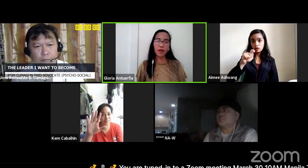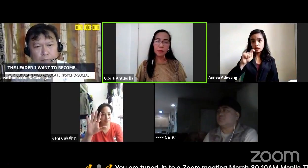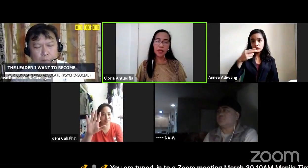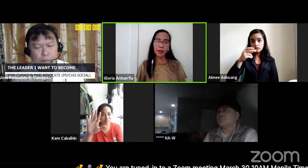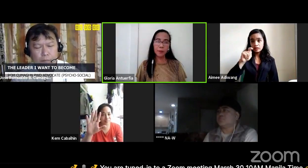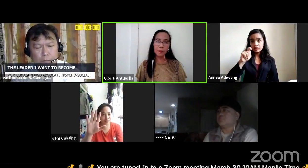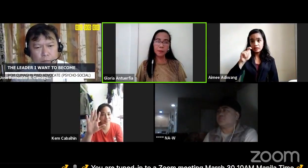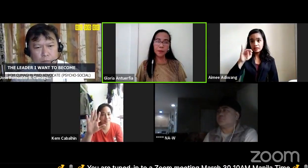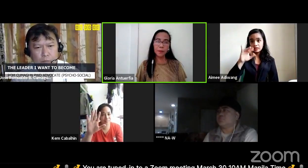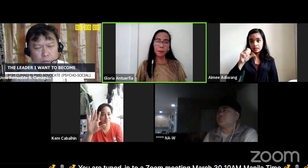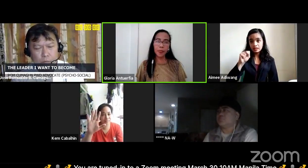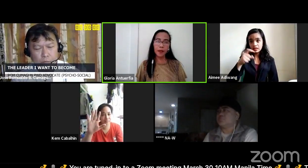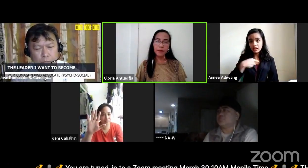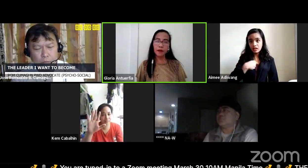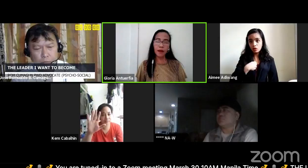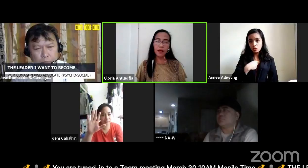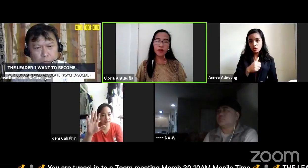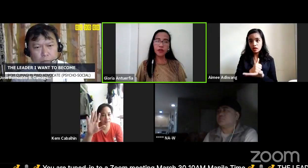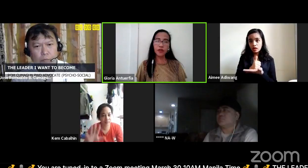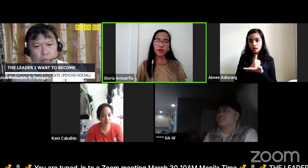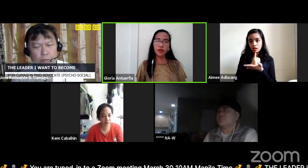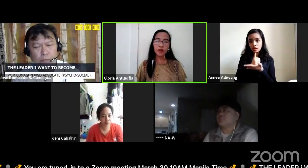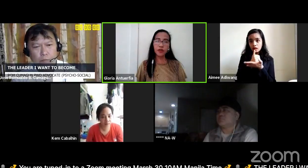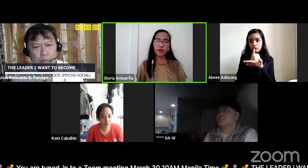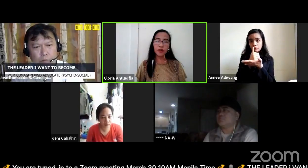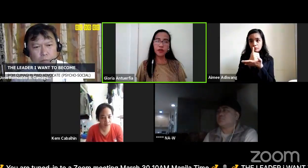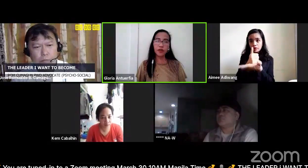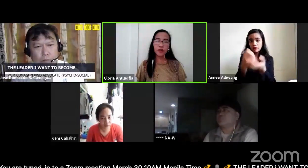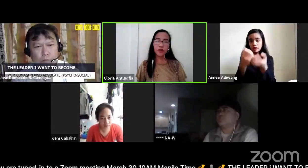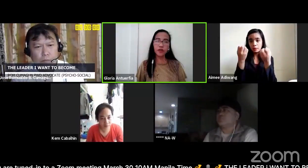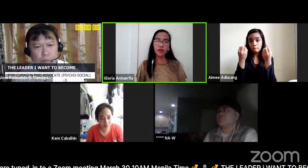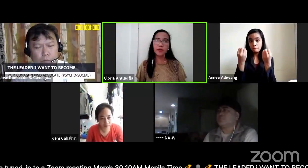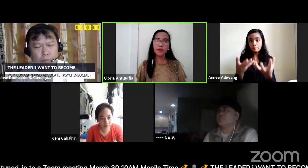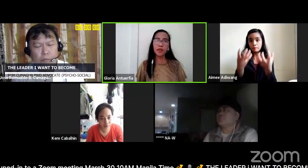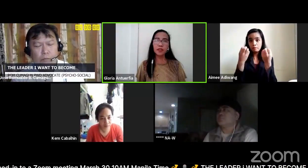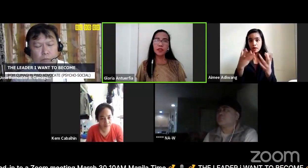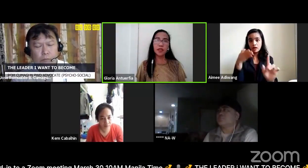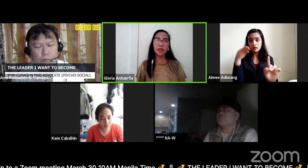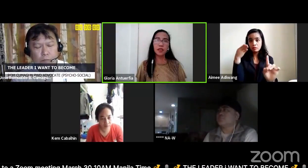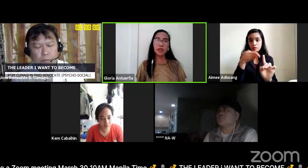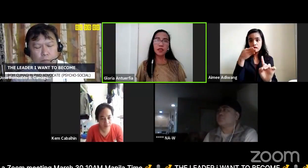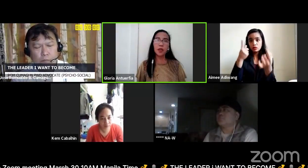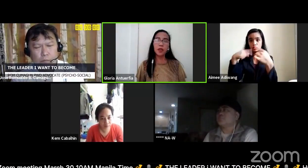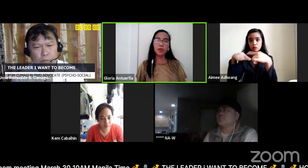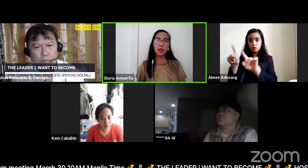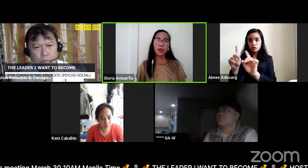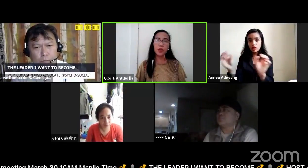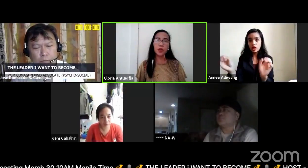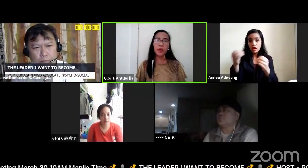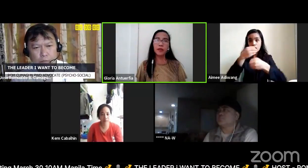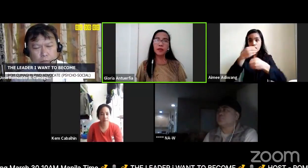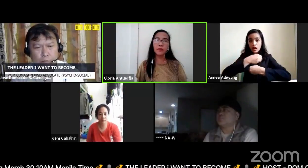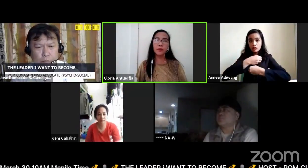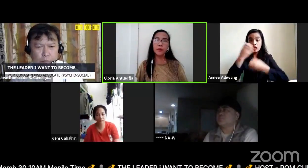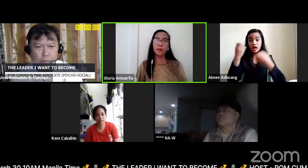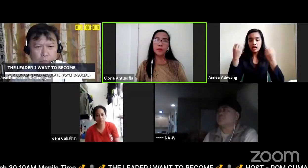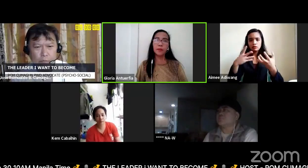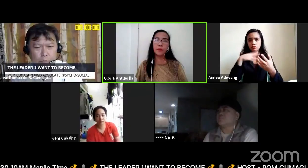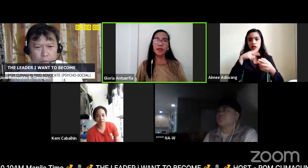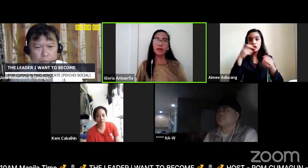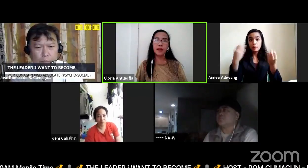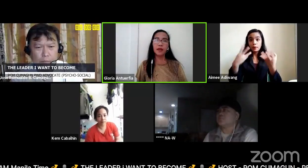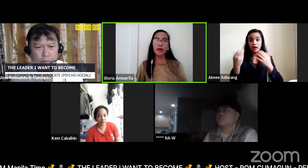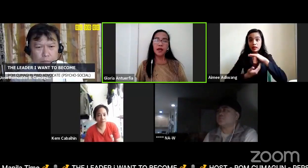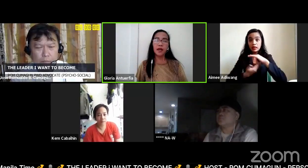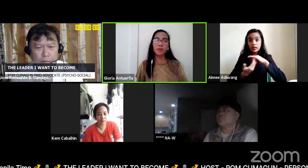I also helping them. There are lots of clients going into the office needs help. So when